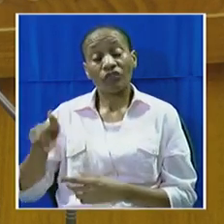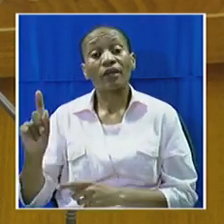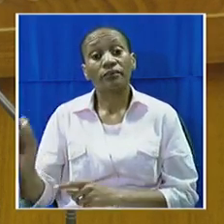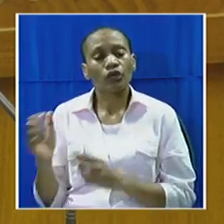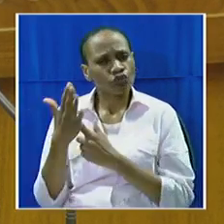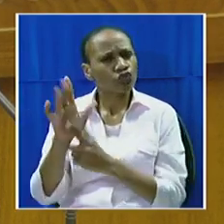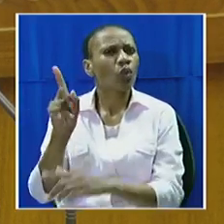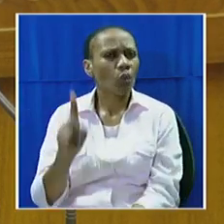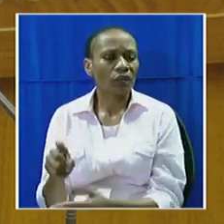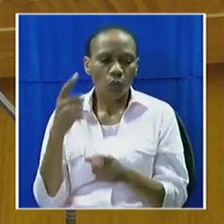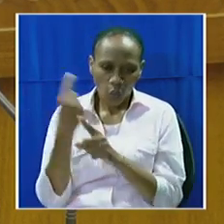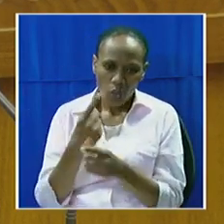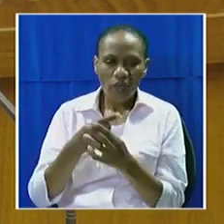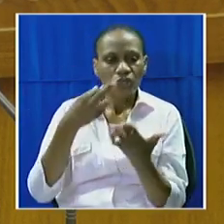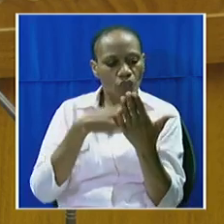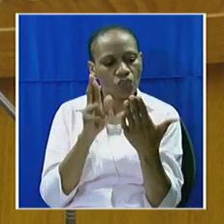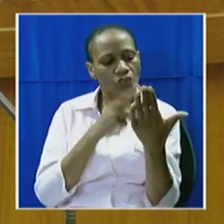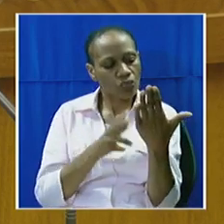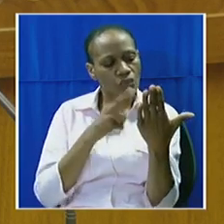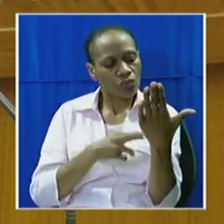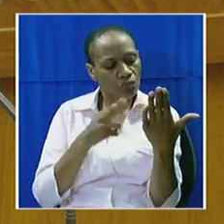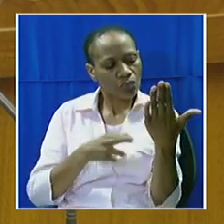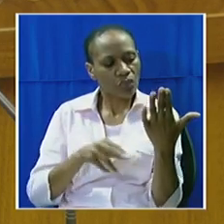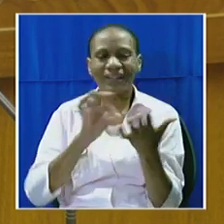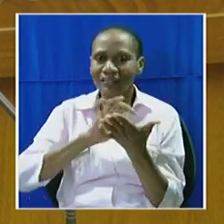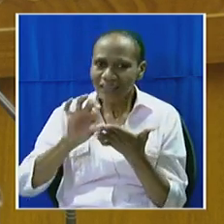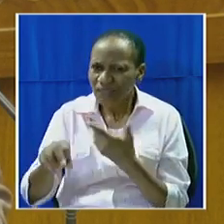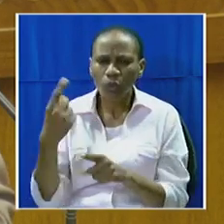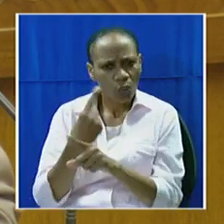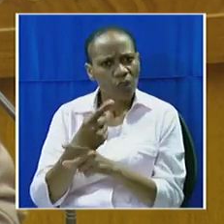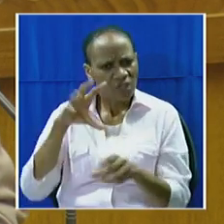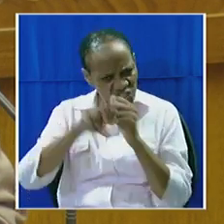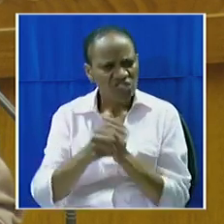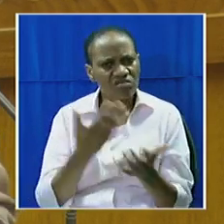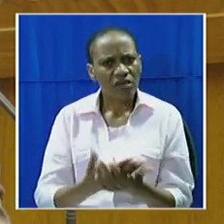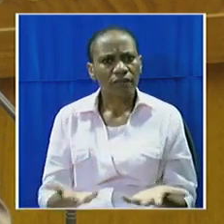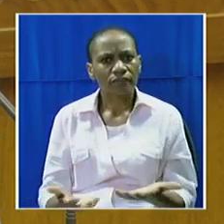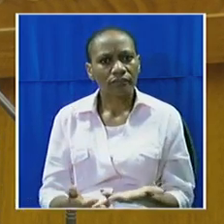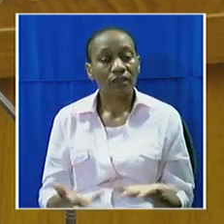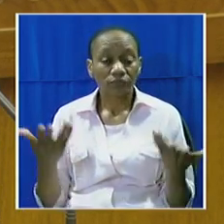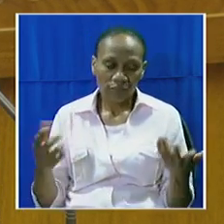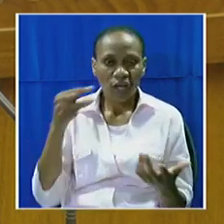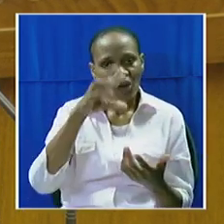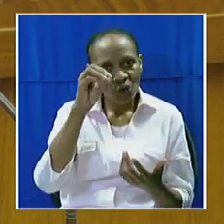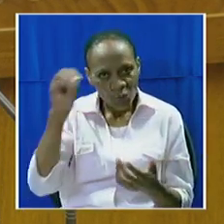that constant clean audits are not unachievable. That is good governance in